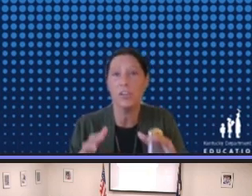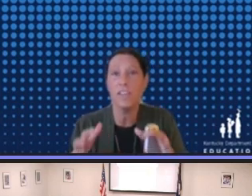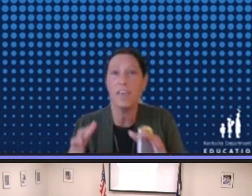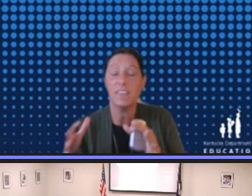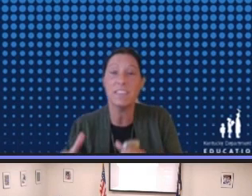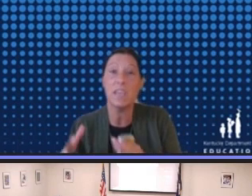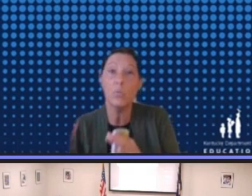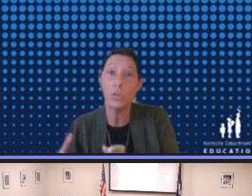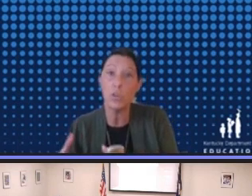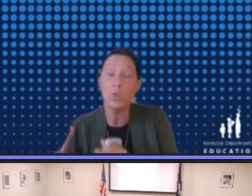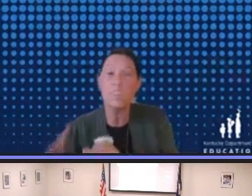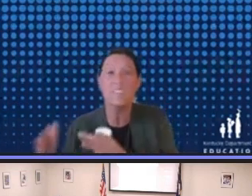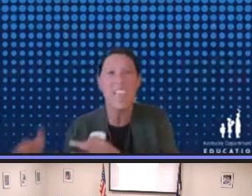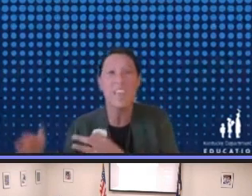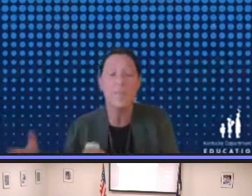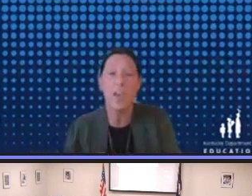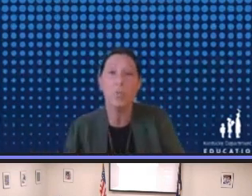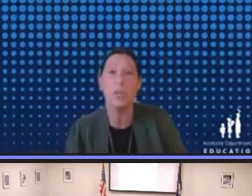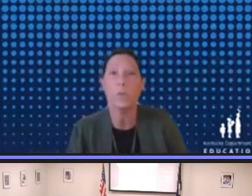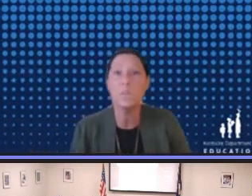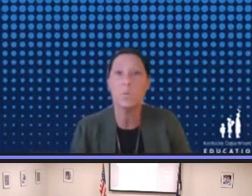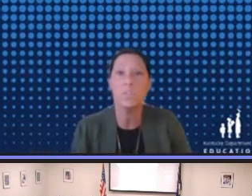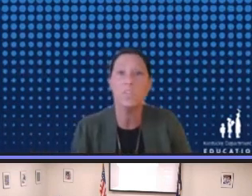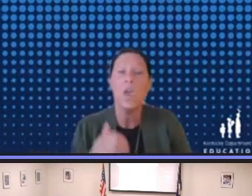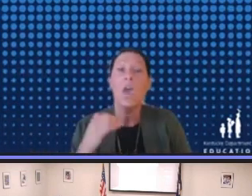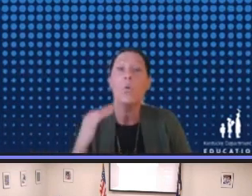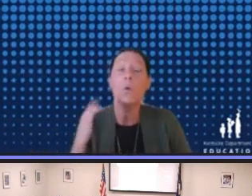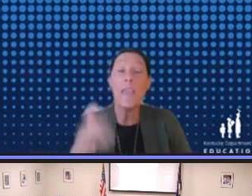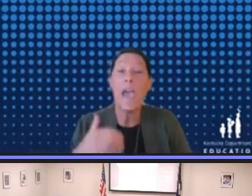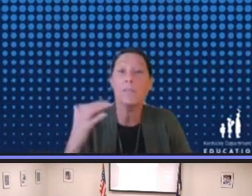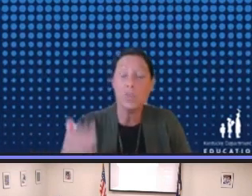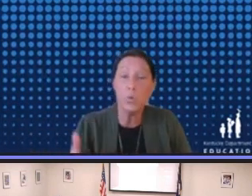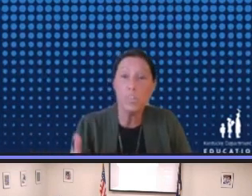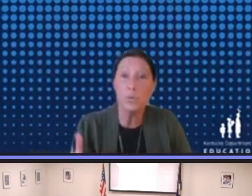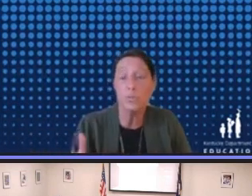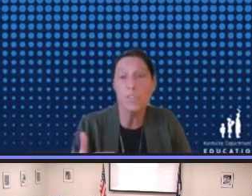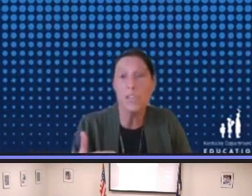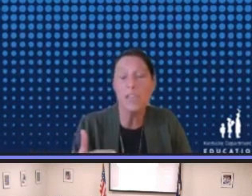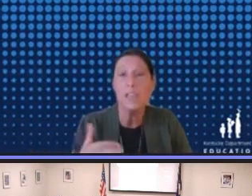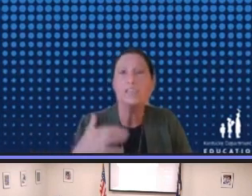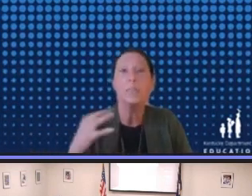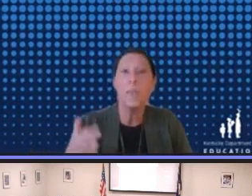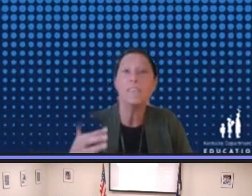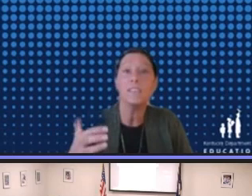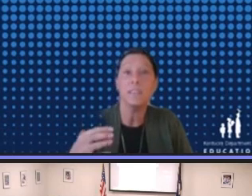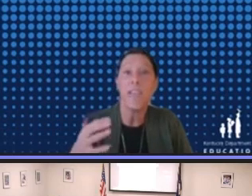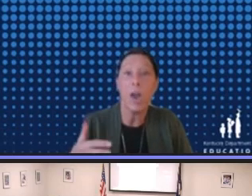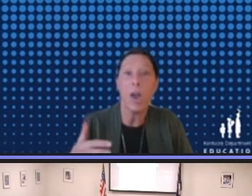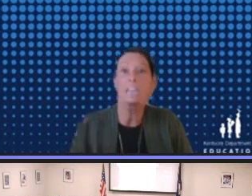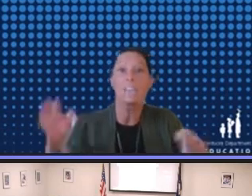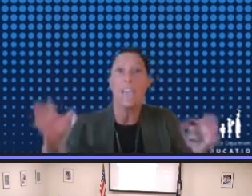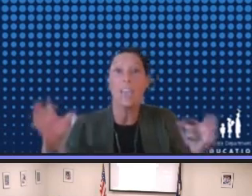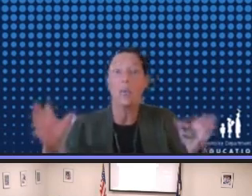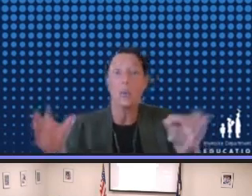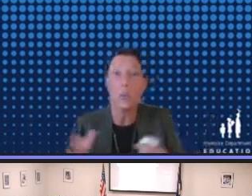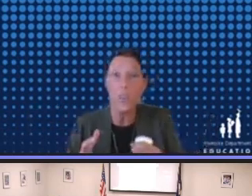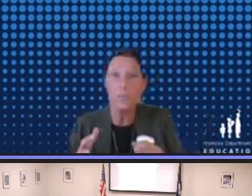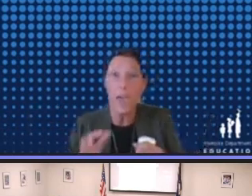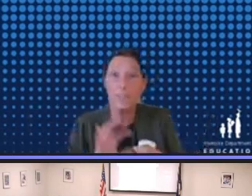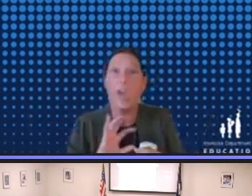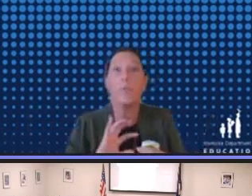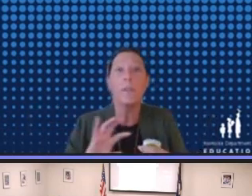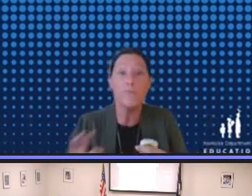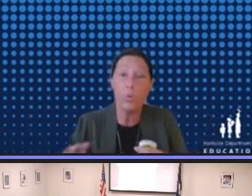selection criteria that the team will use as they evaluate resources, we have tools built in to basically help get